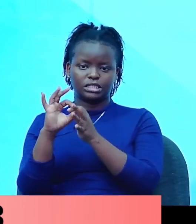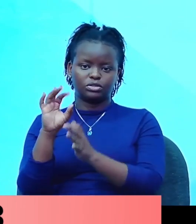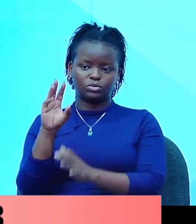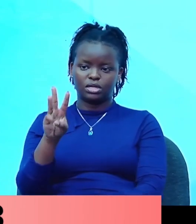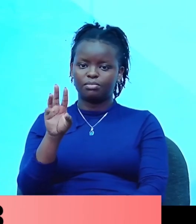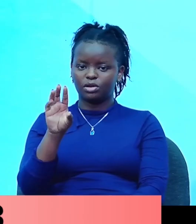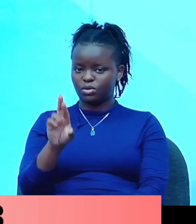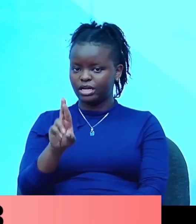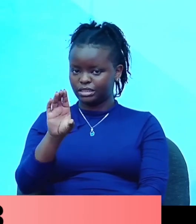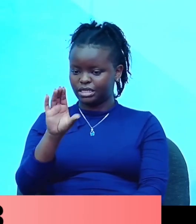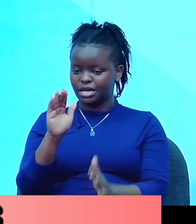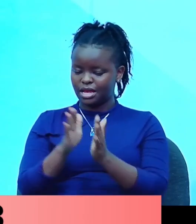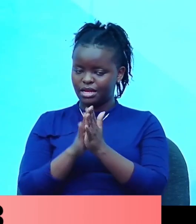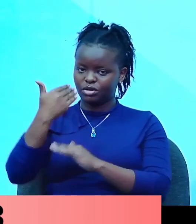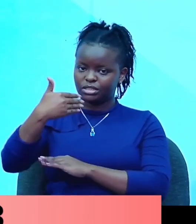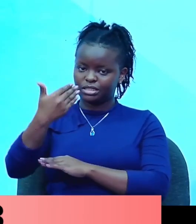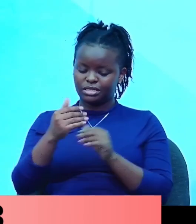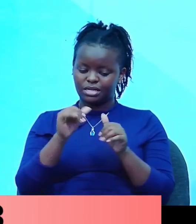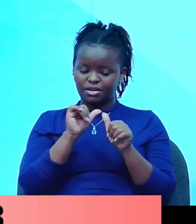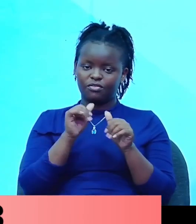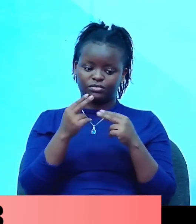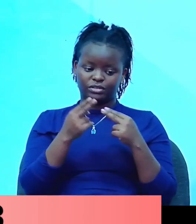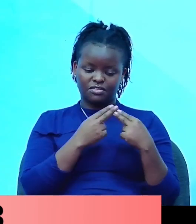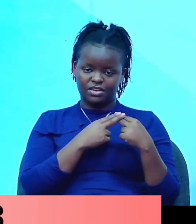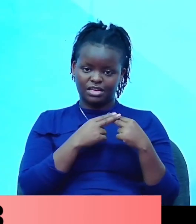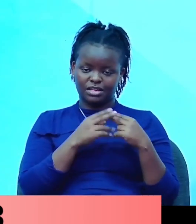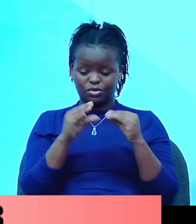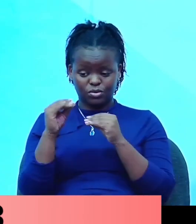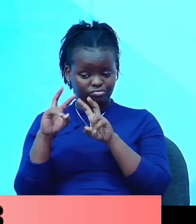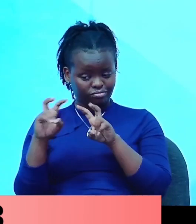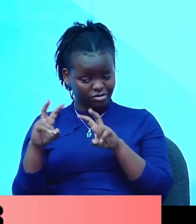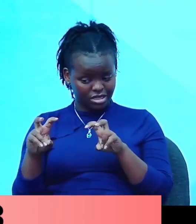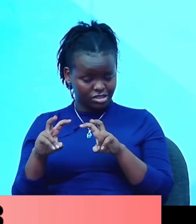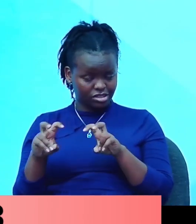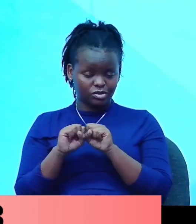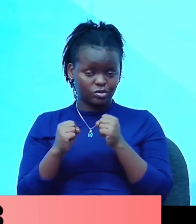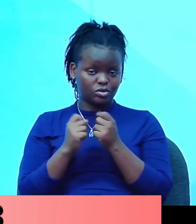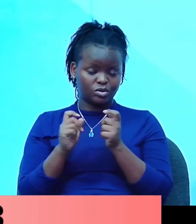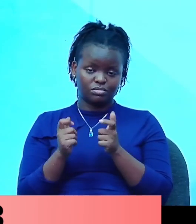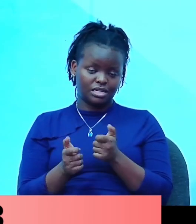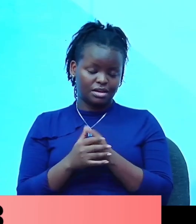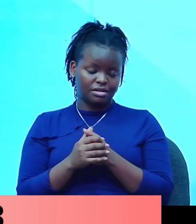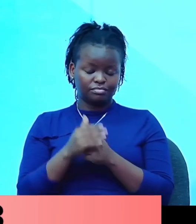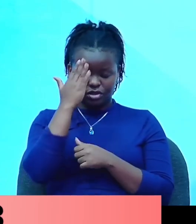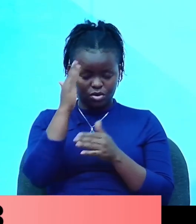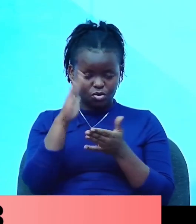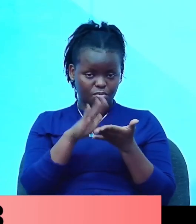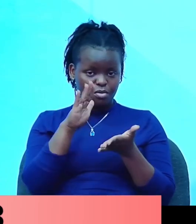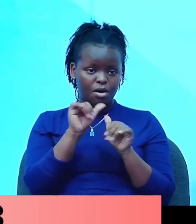consistency as far as saving is concerned. Go check them out as far as the social media platform is concerned to get more know-how on